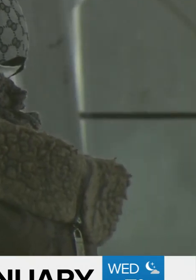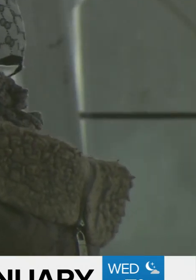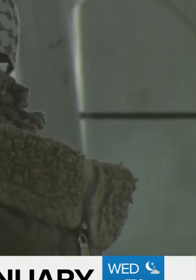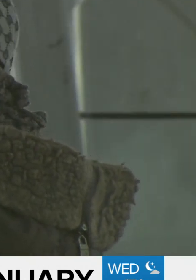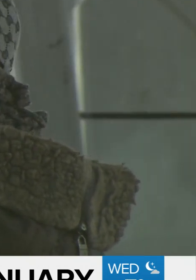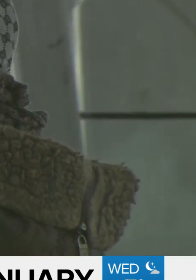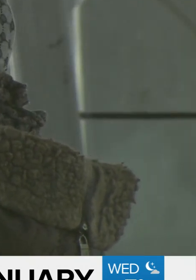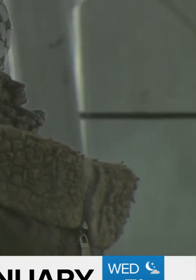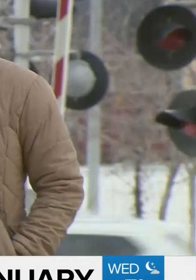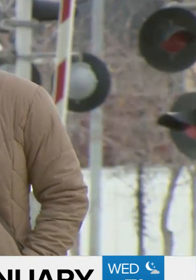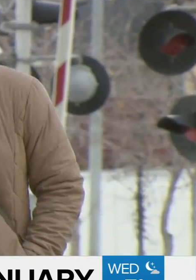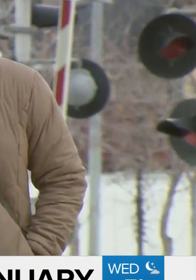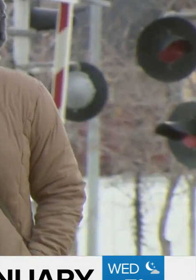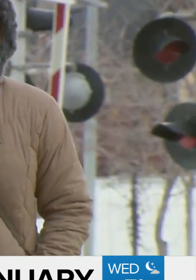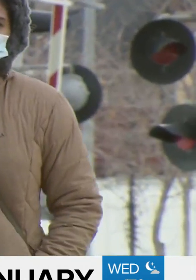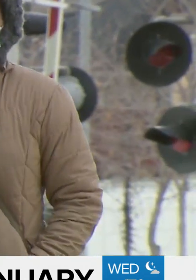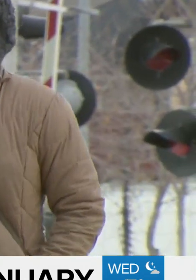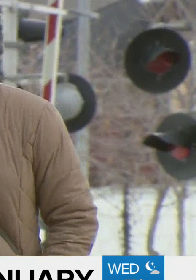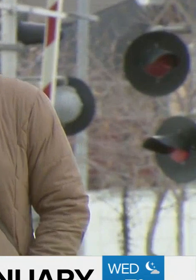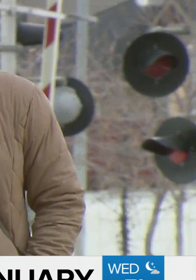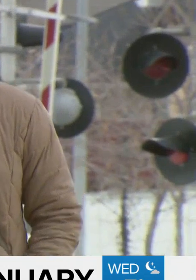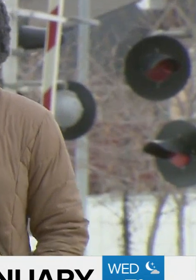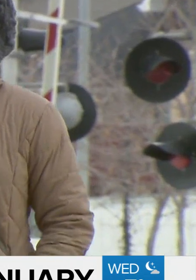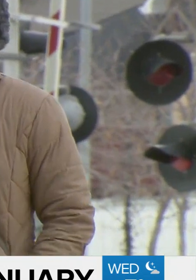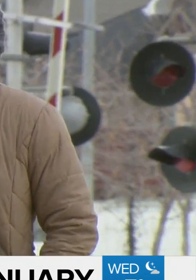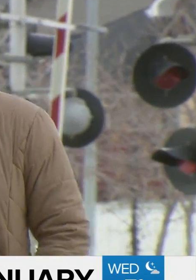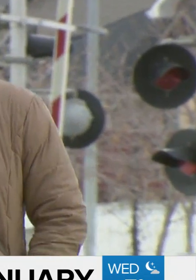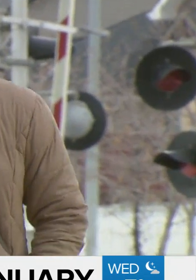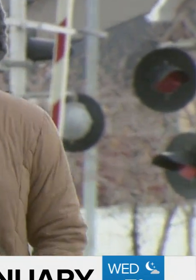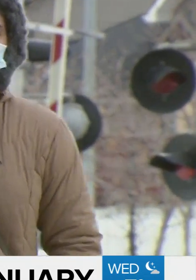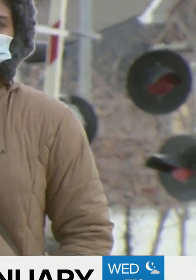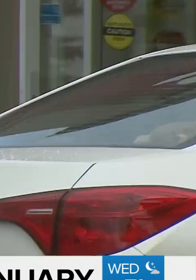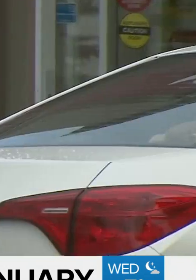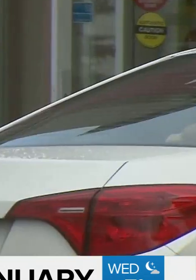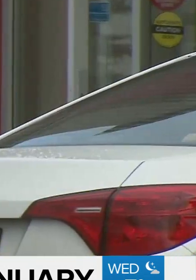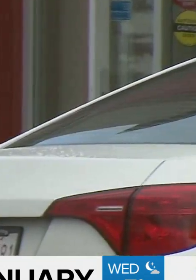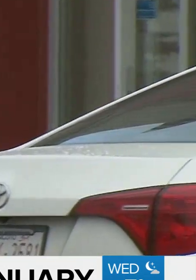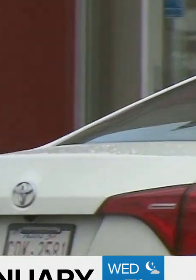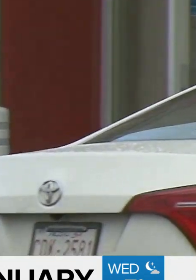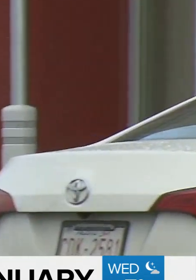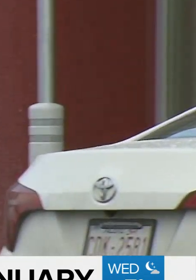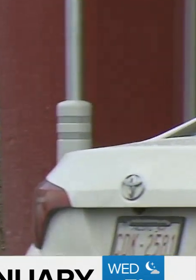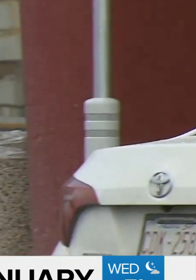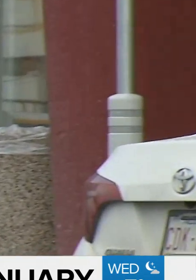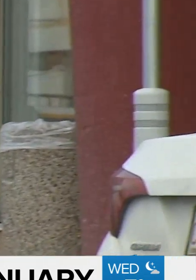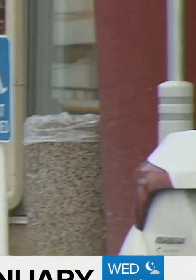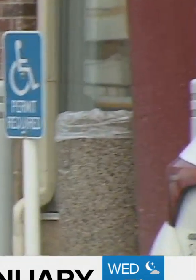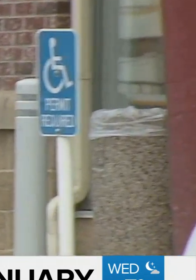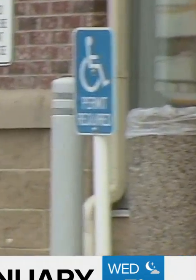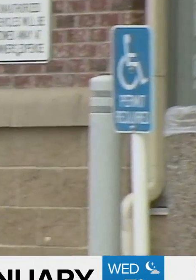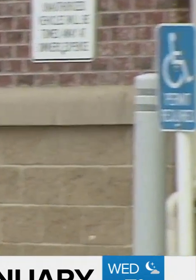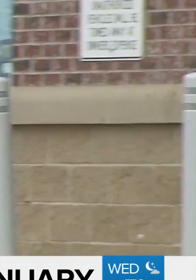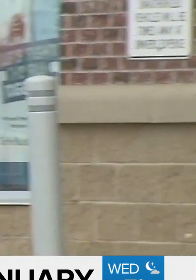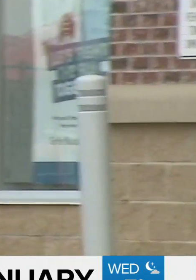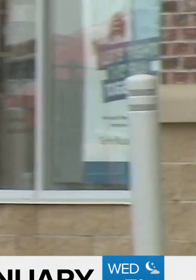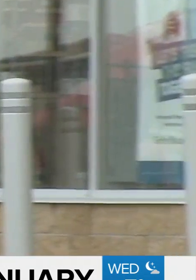April and June would be decided by COVID Vaccine Task Force, which will be headed by Paul Winnick, who is the Deputy Minister of